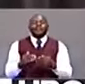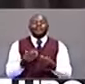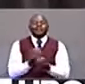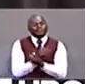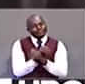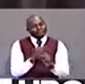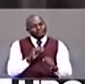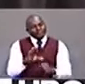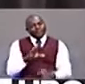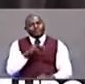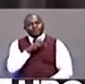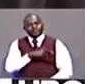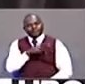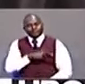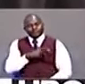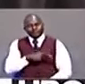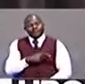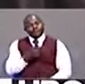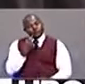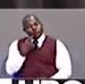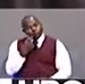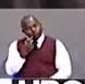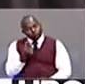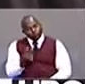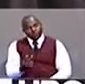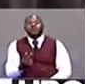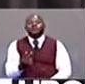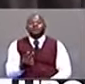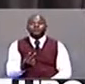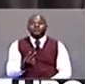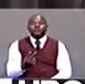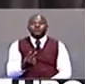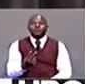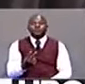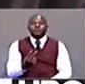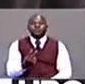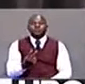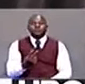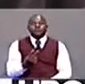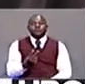their salary to ensure that